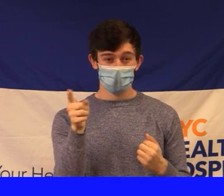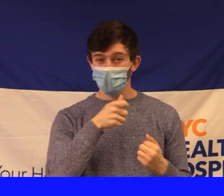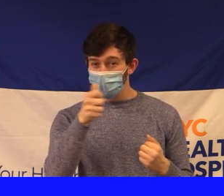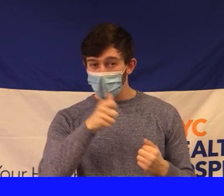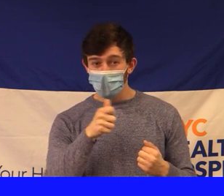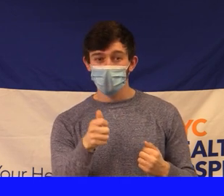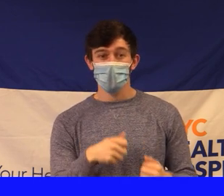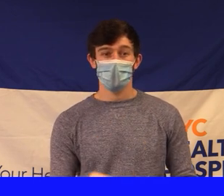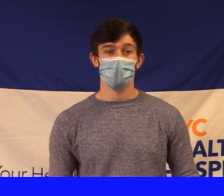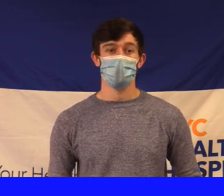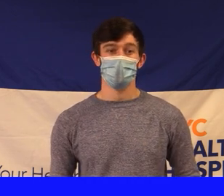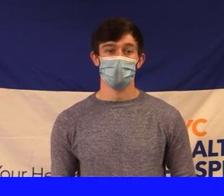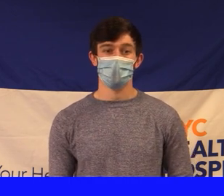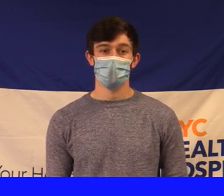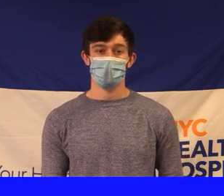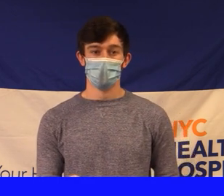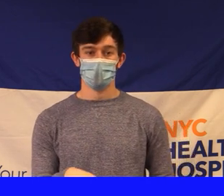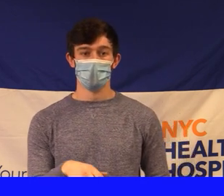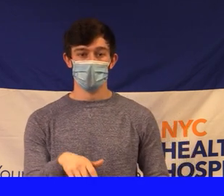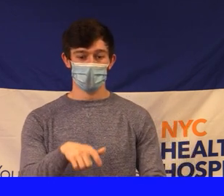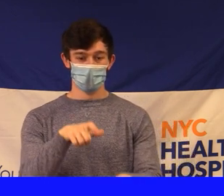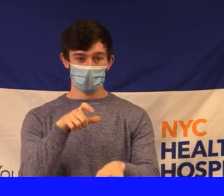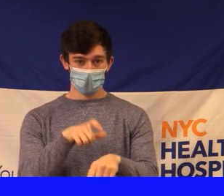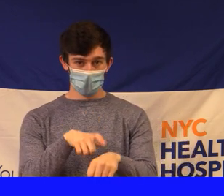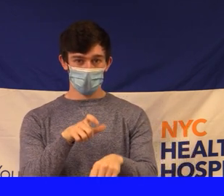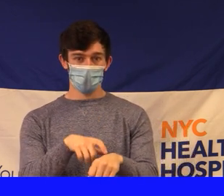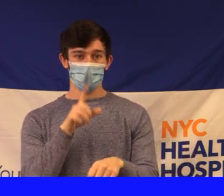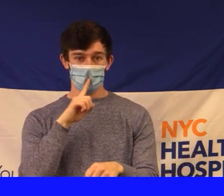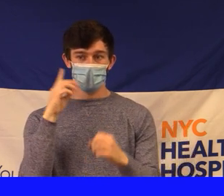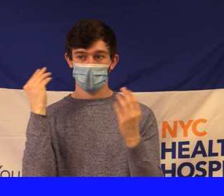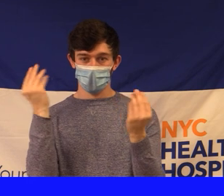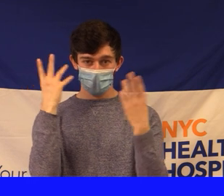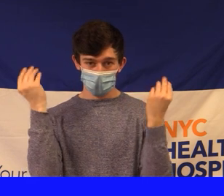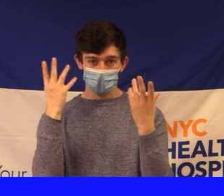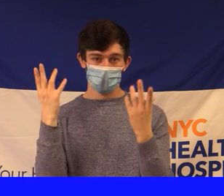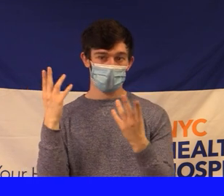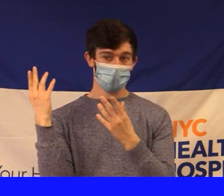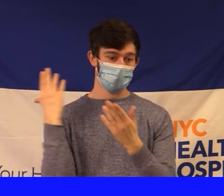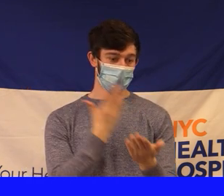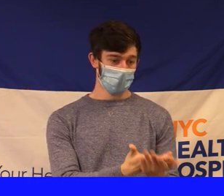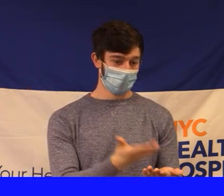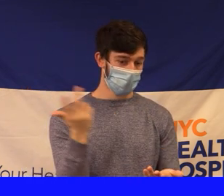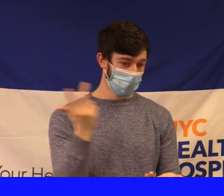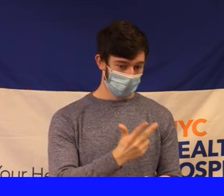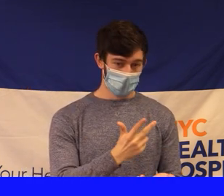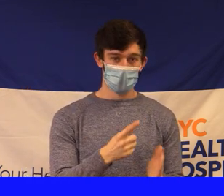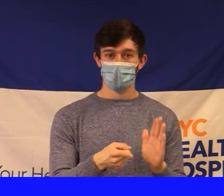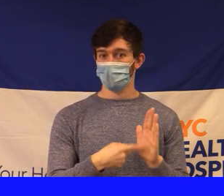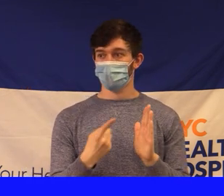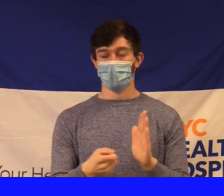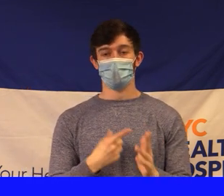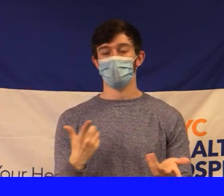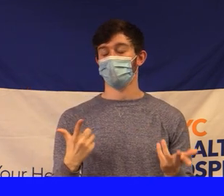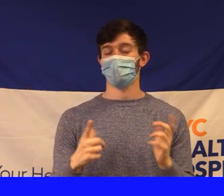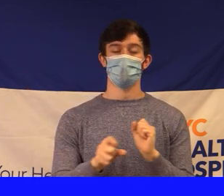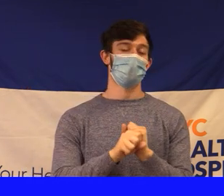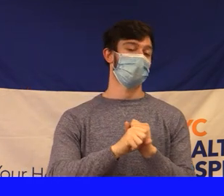transport. The length of time it would take for an ambulance to arrive, sometimes truly